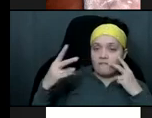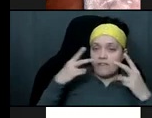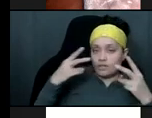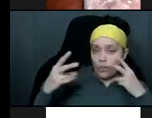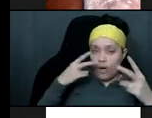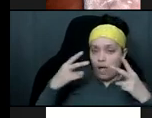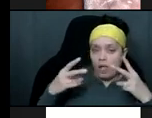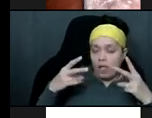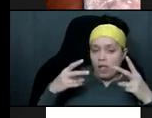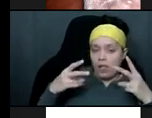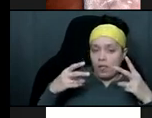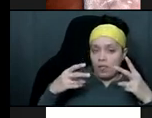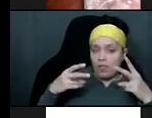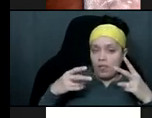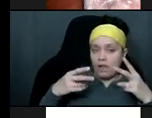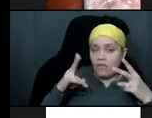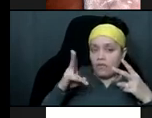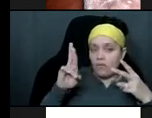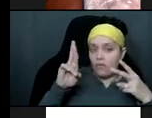of Uluru.